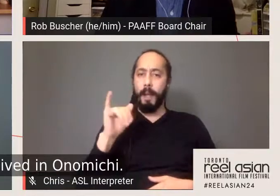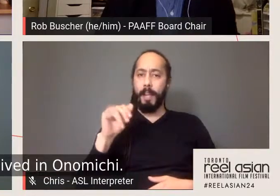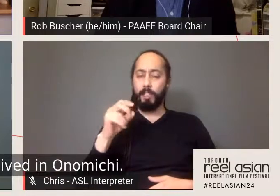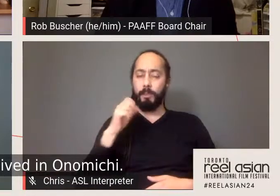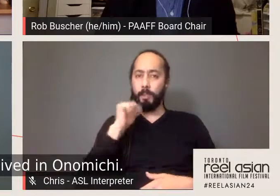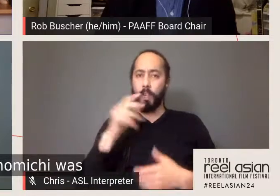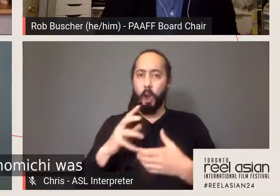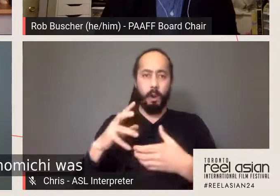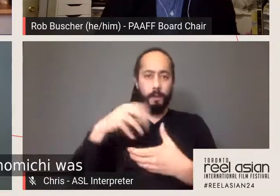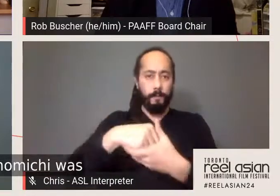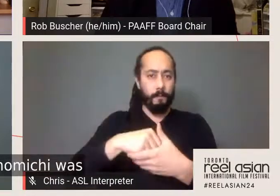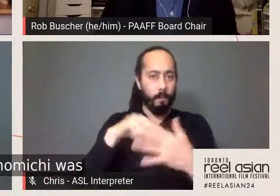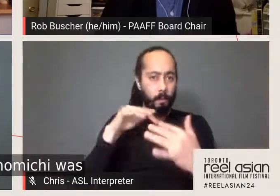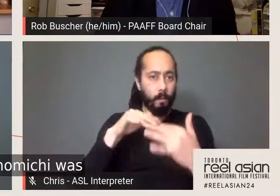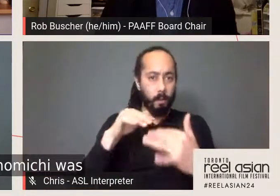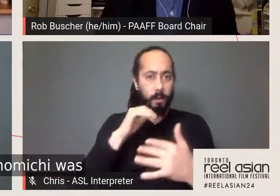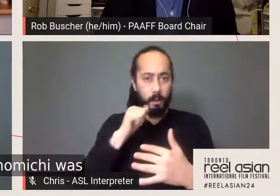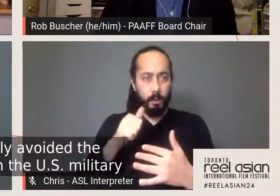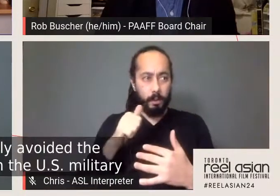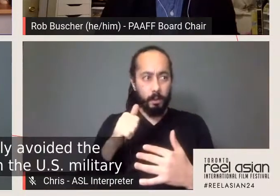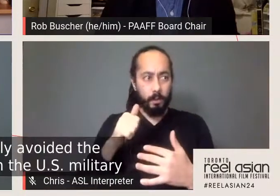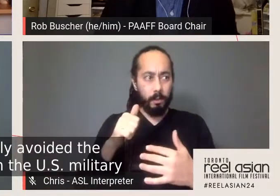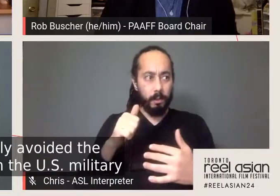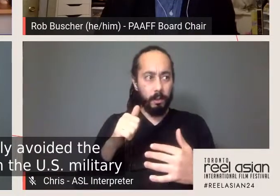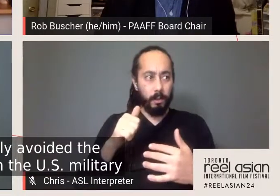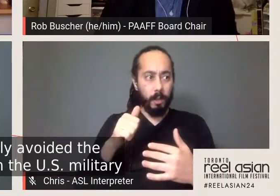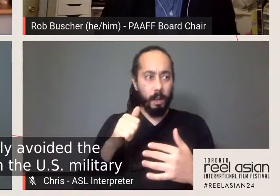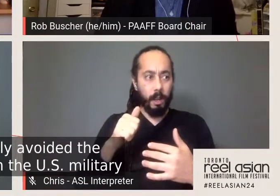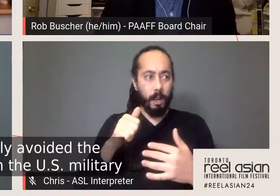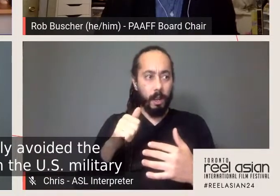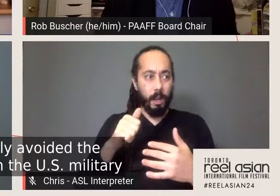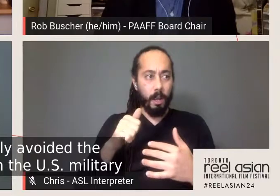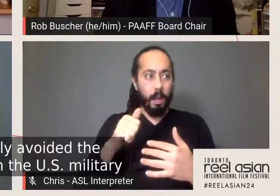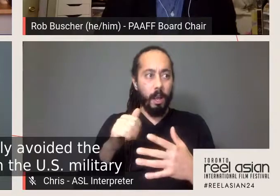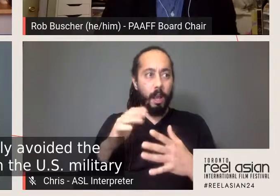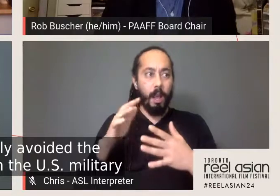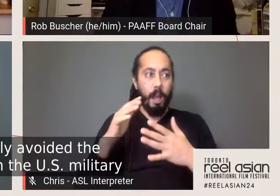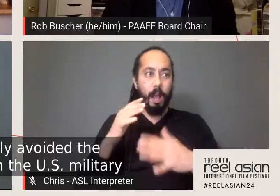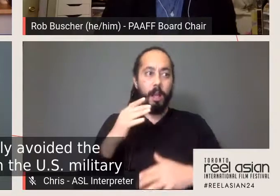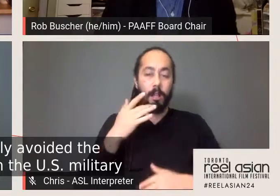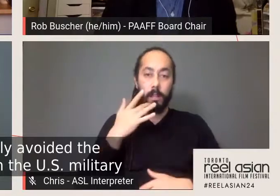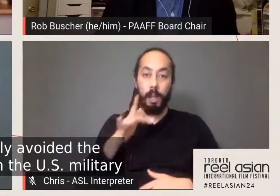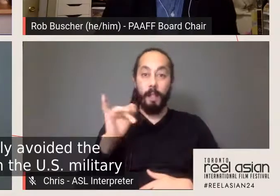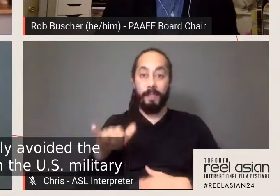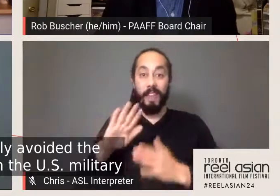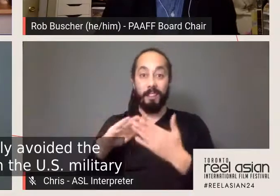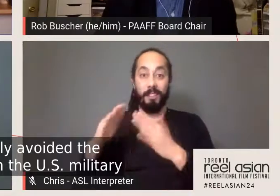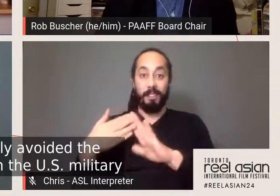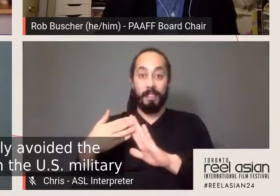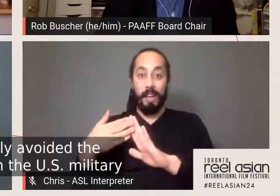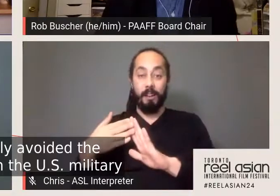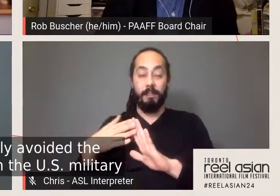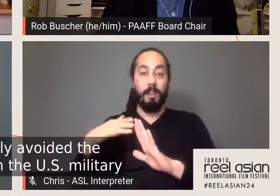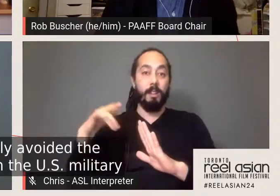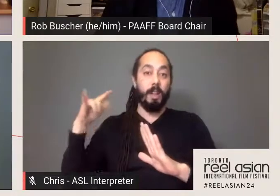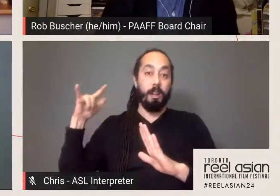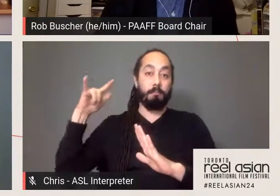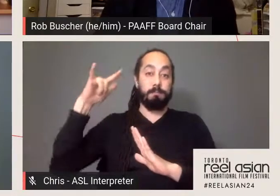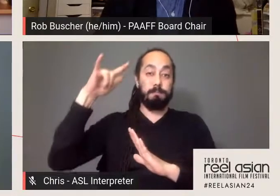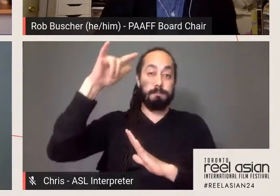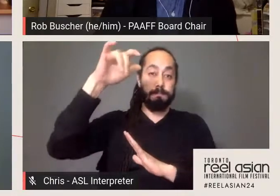in Onomichi, and Onomichi was fortunately avoided the air bomb from